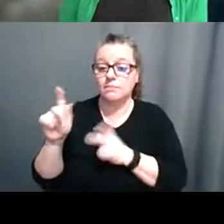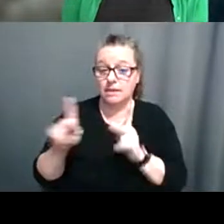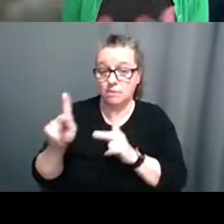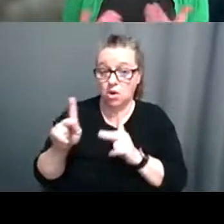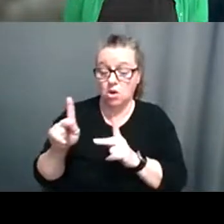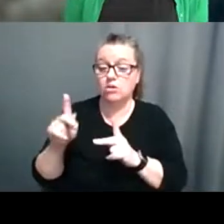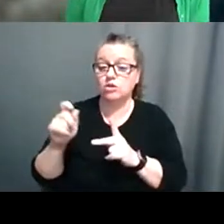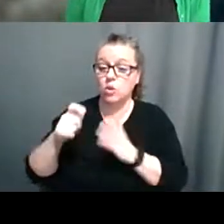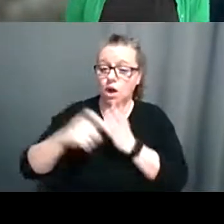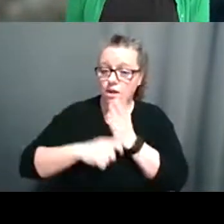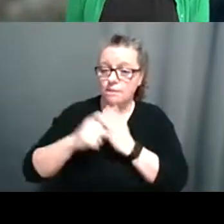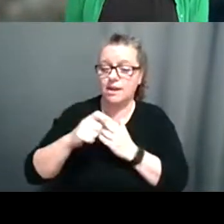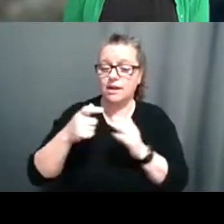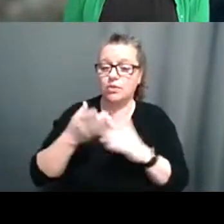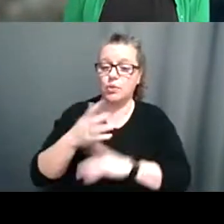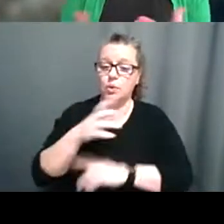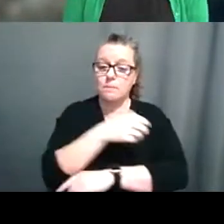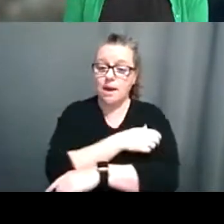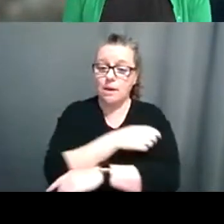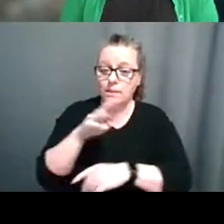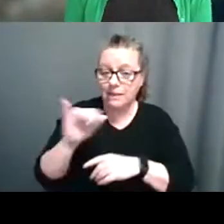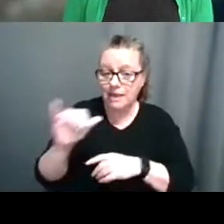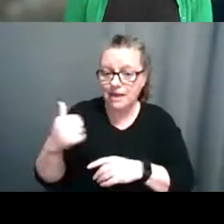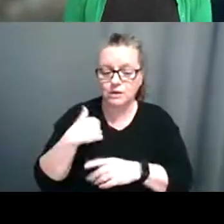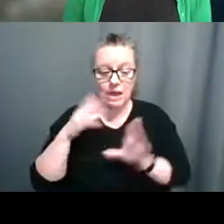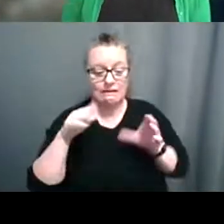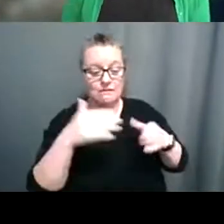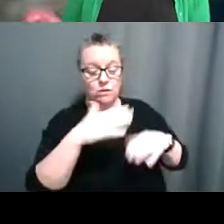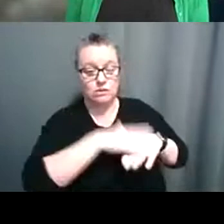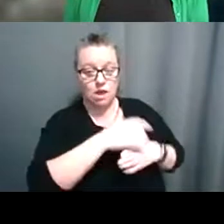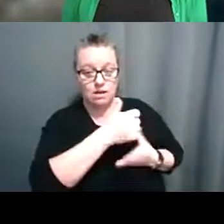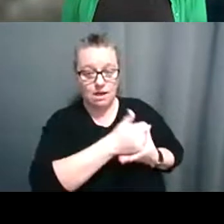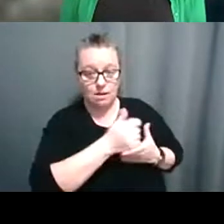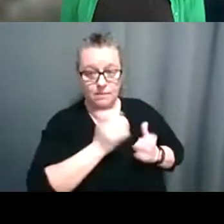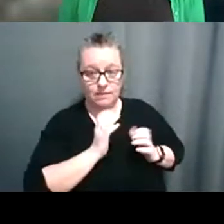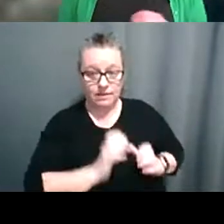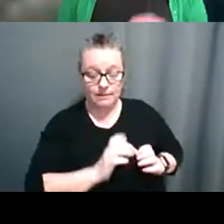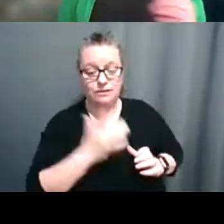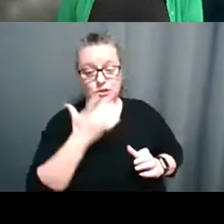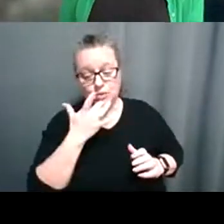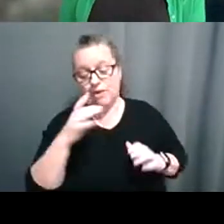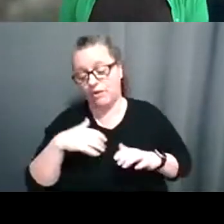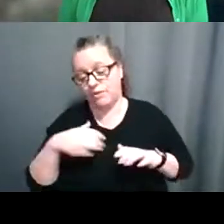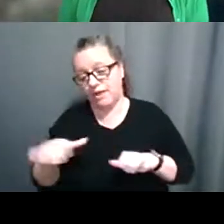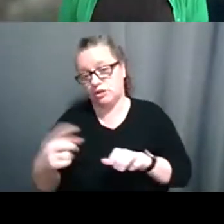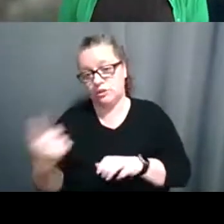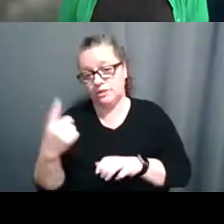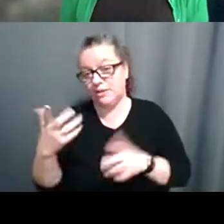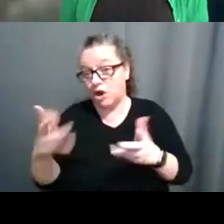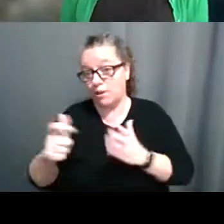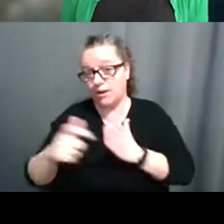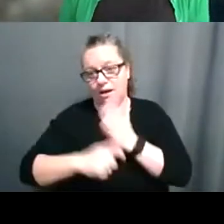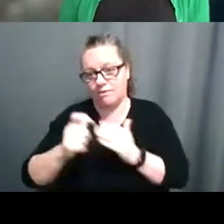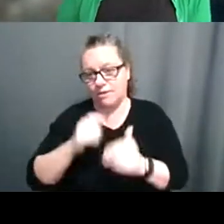time so that I can focus my efforts and energy on helping our customers rather than do something for which there is an automated